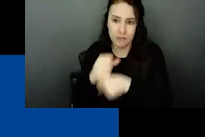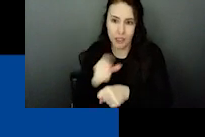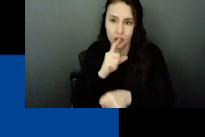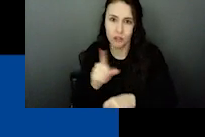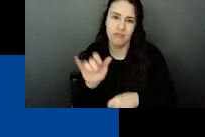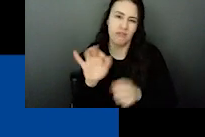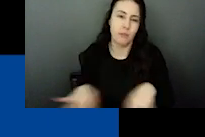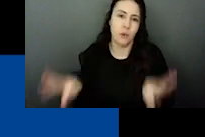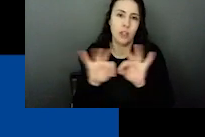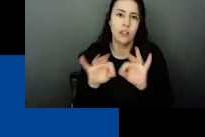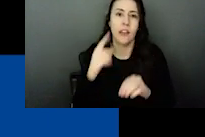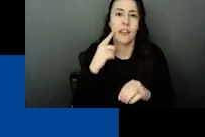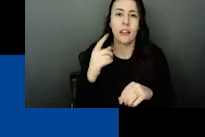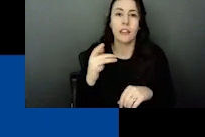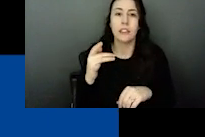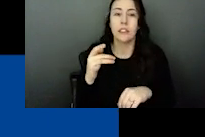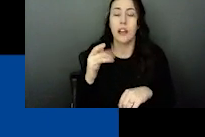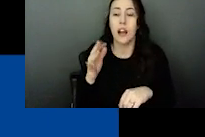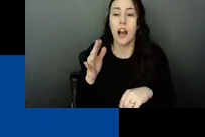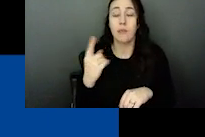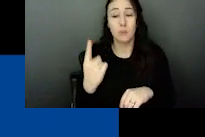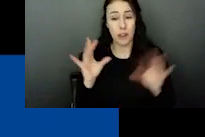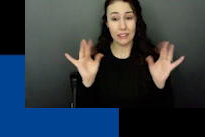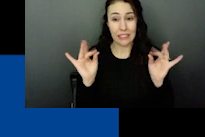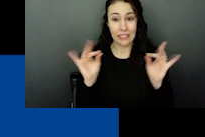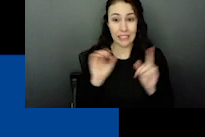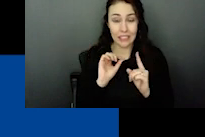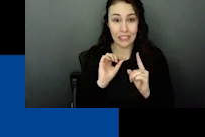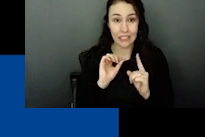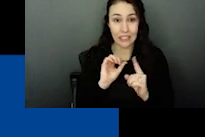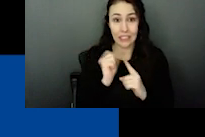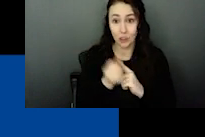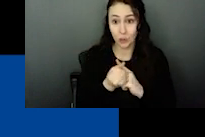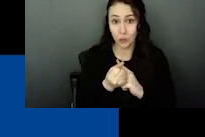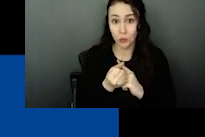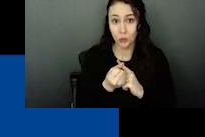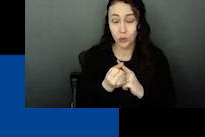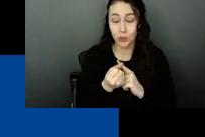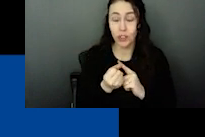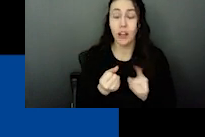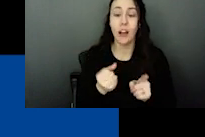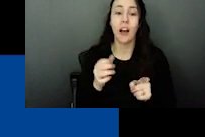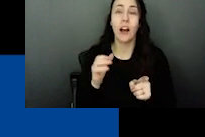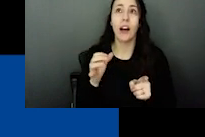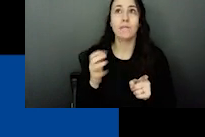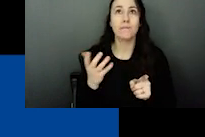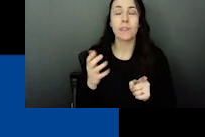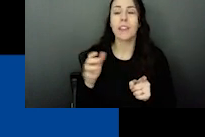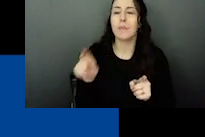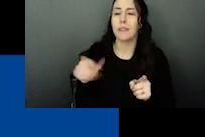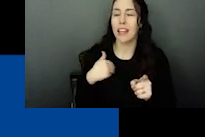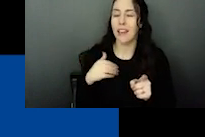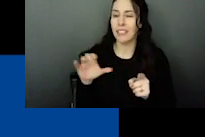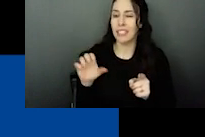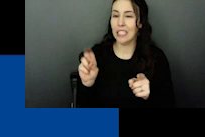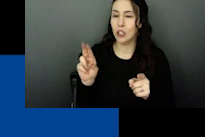February. There's the sticky issue of having to have CSU, I won't say approval, but